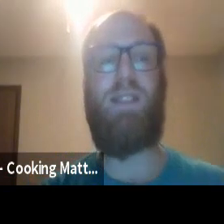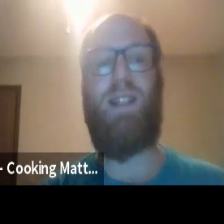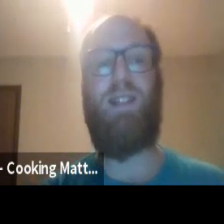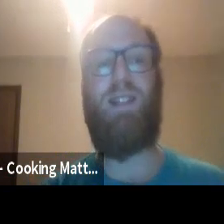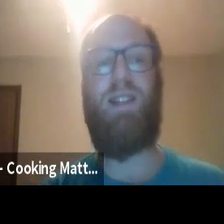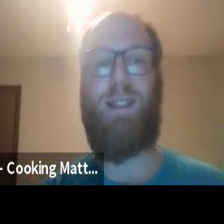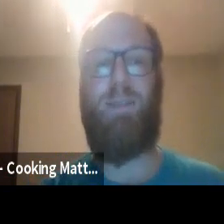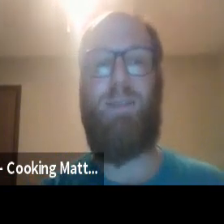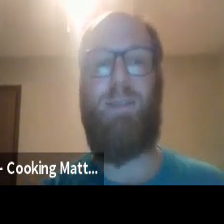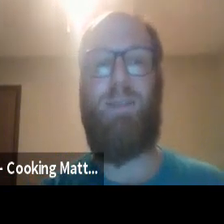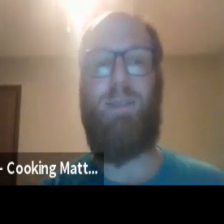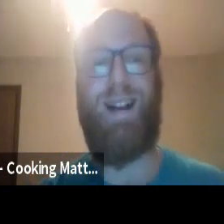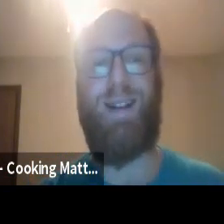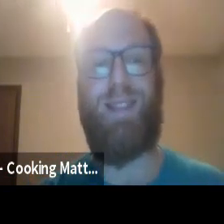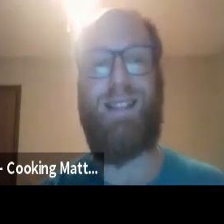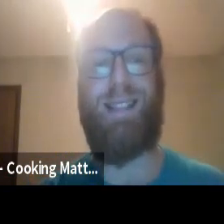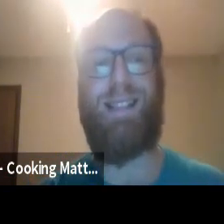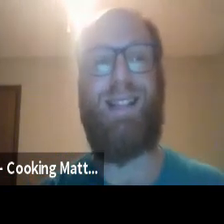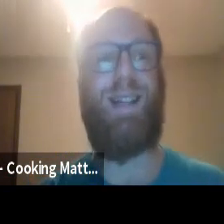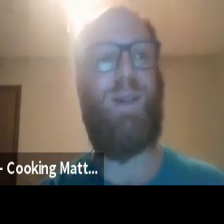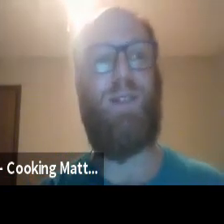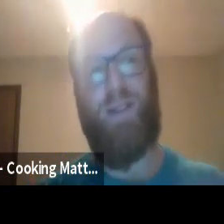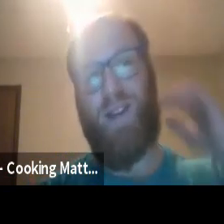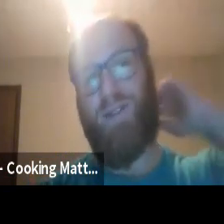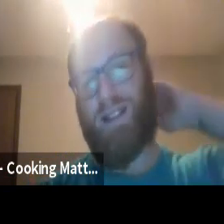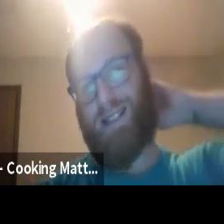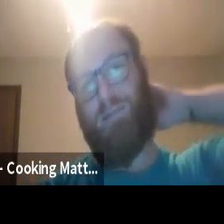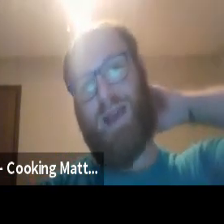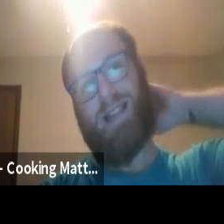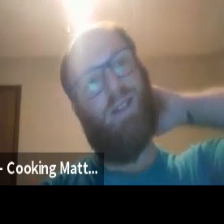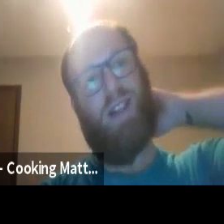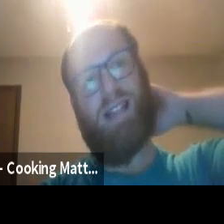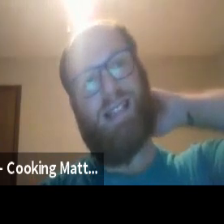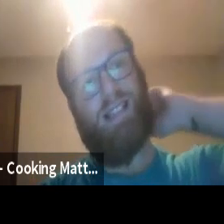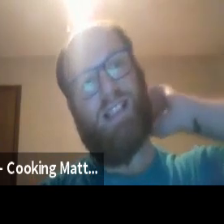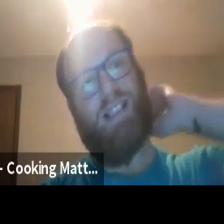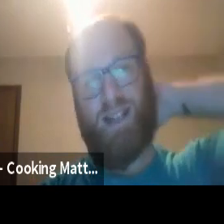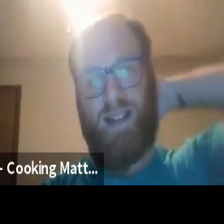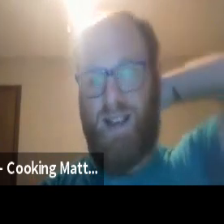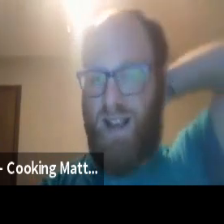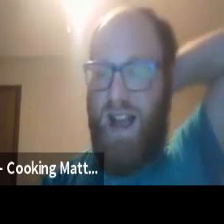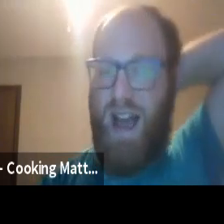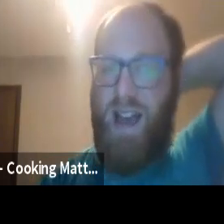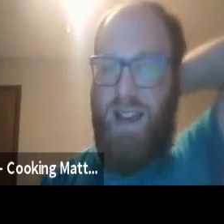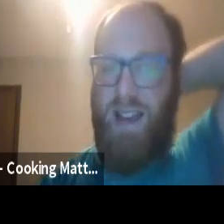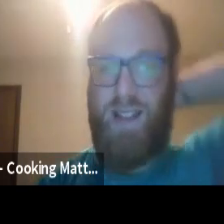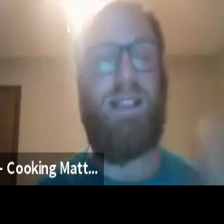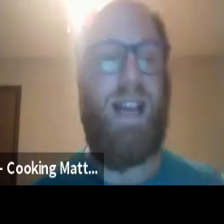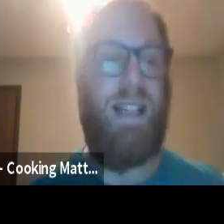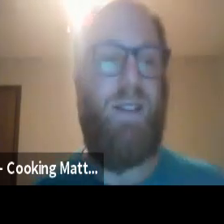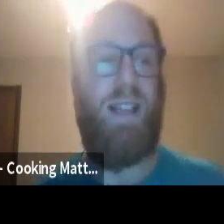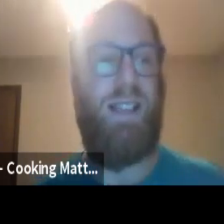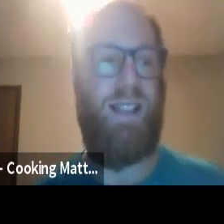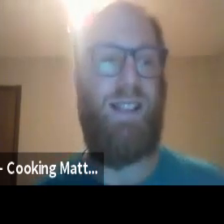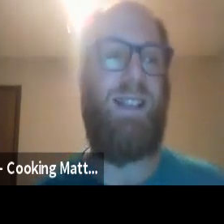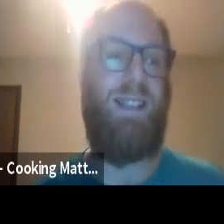So I obviously love recipes. This is another one of my favorites, the baked flaked chicken. And the